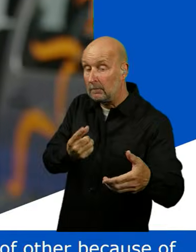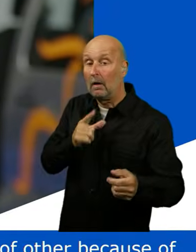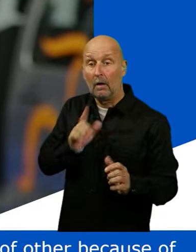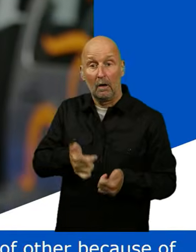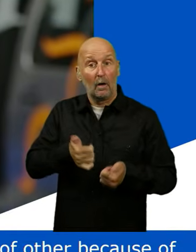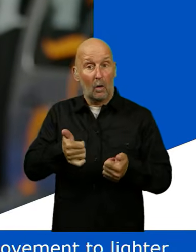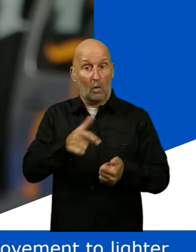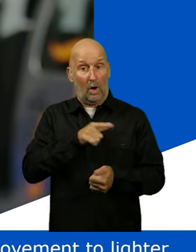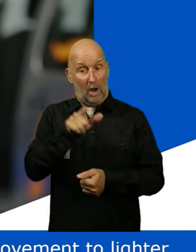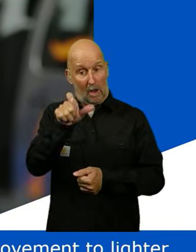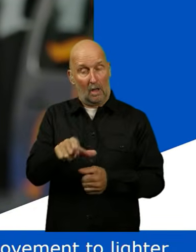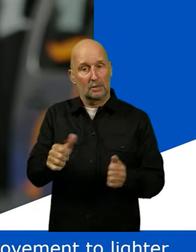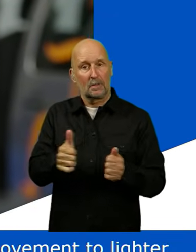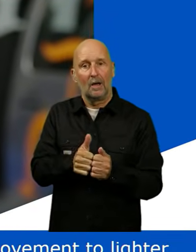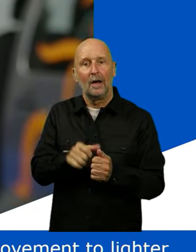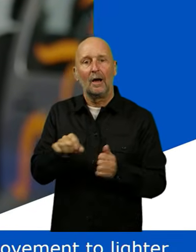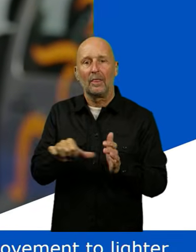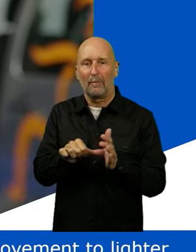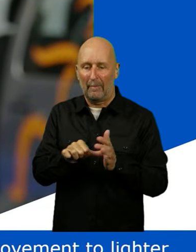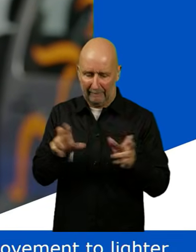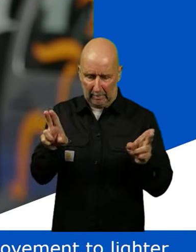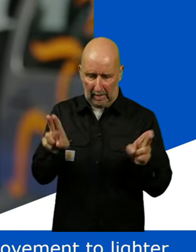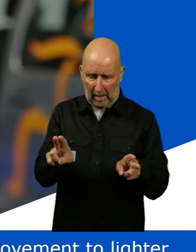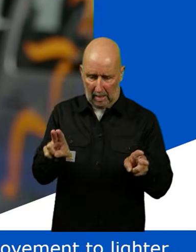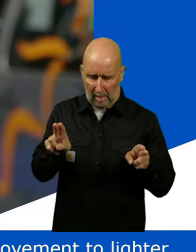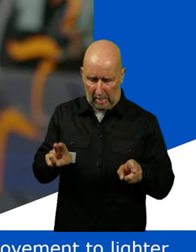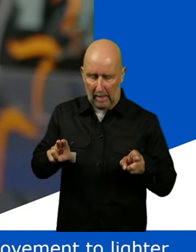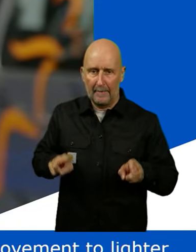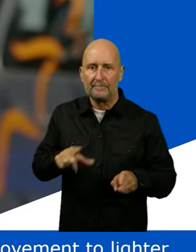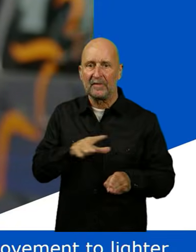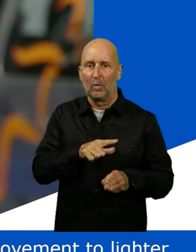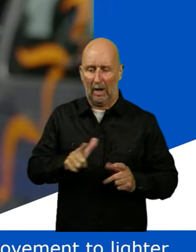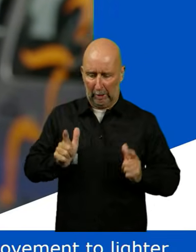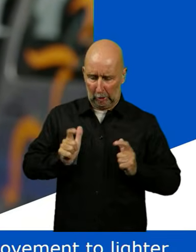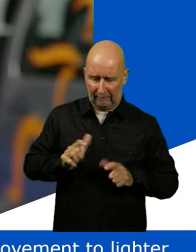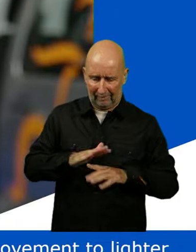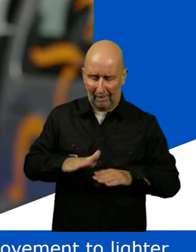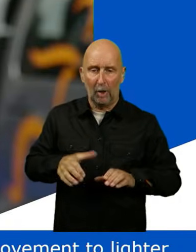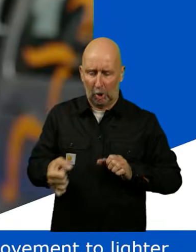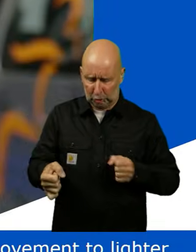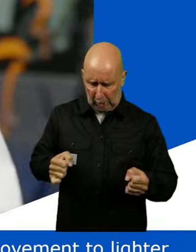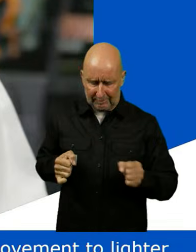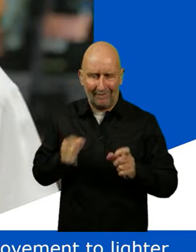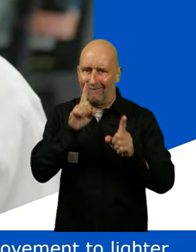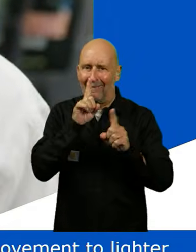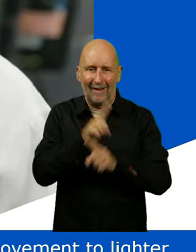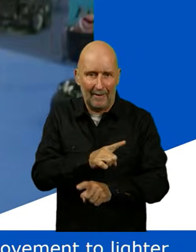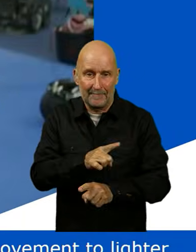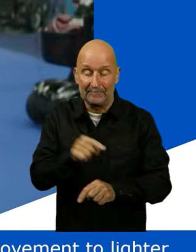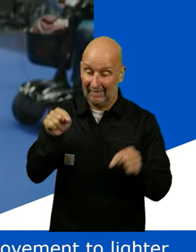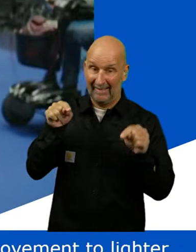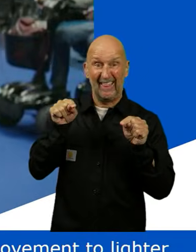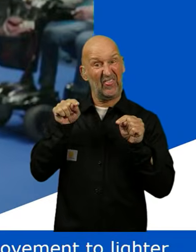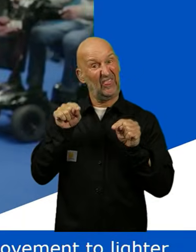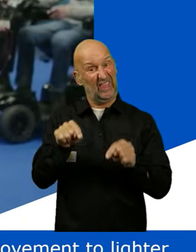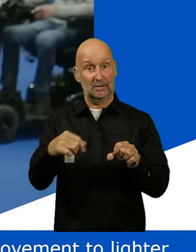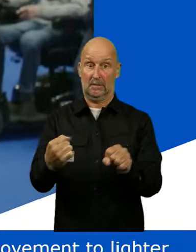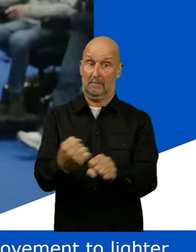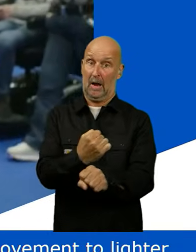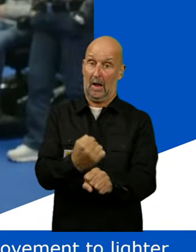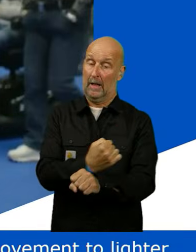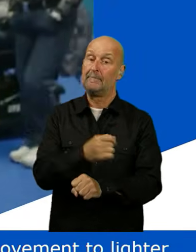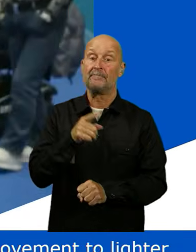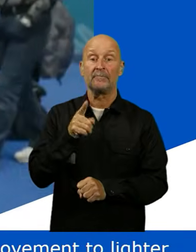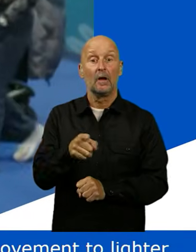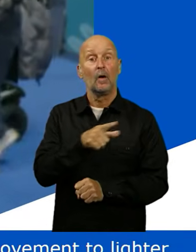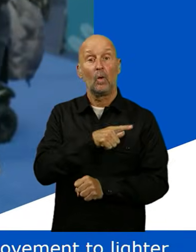end users, but they get very compromised with comfort and adjustability. So they've made this product which